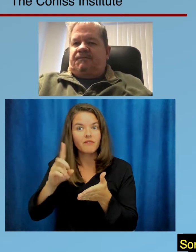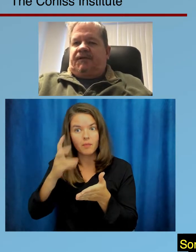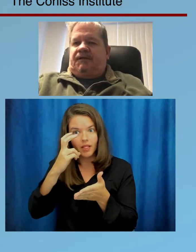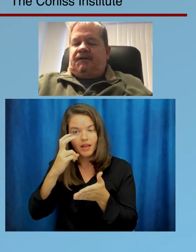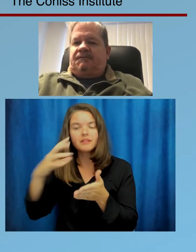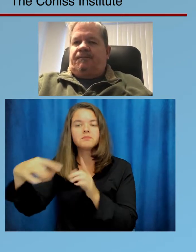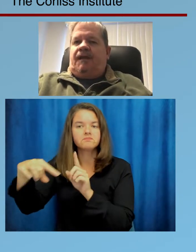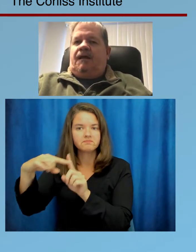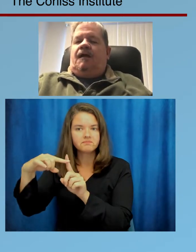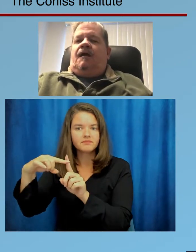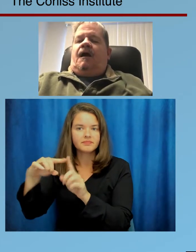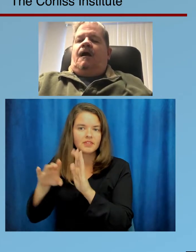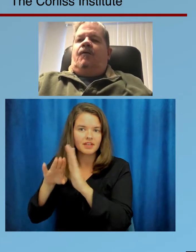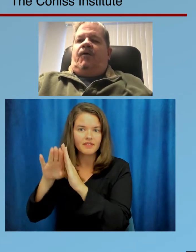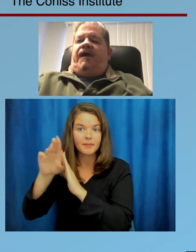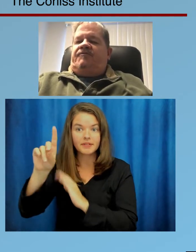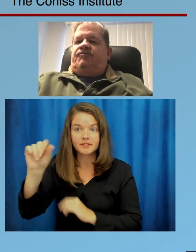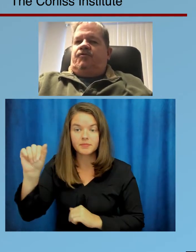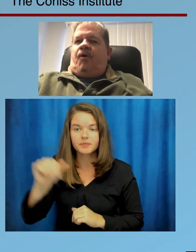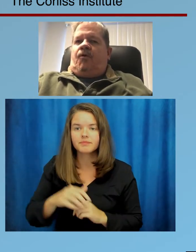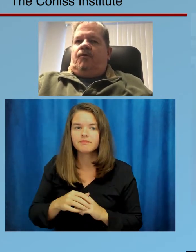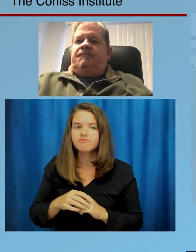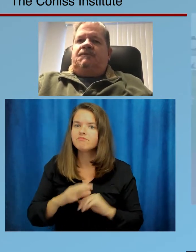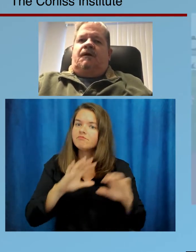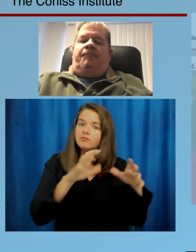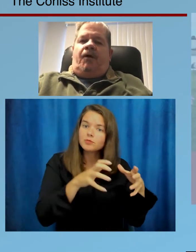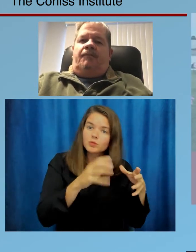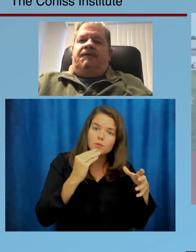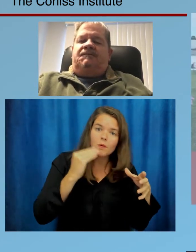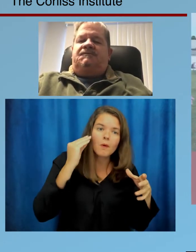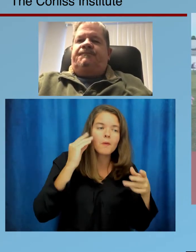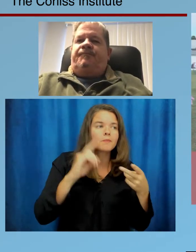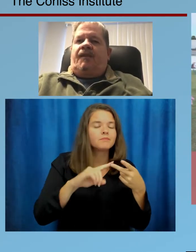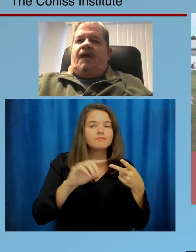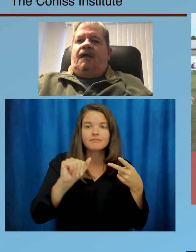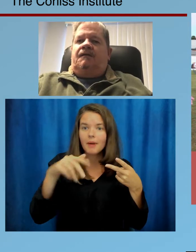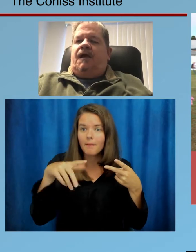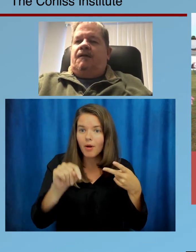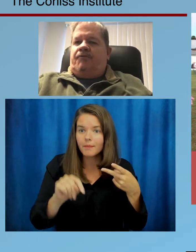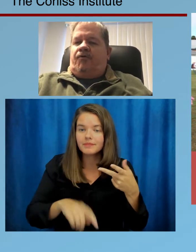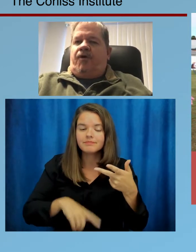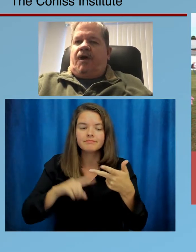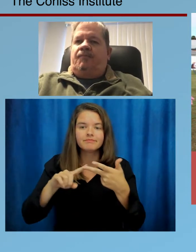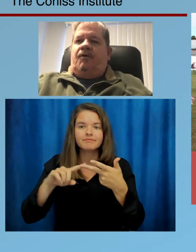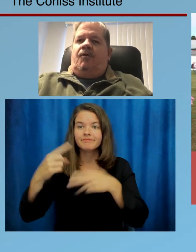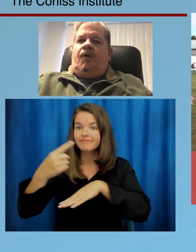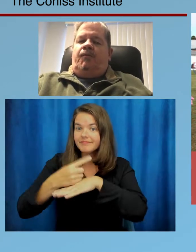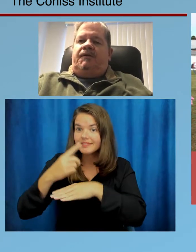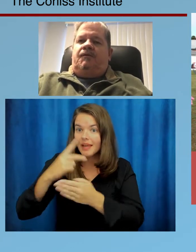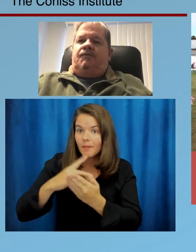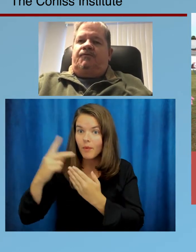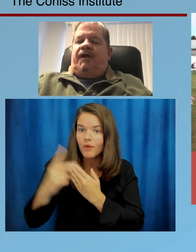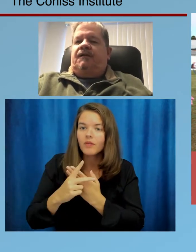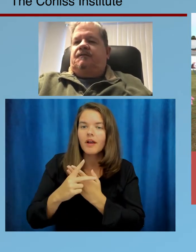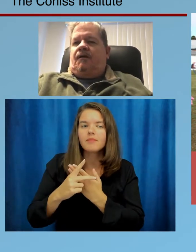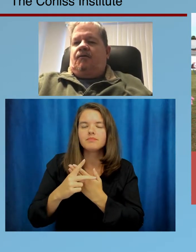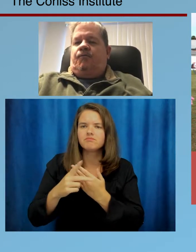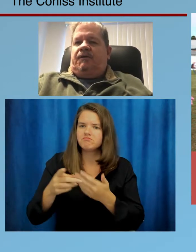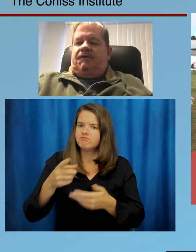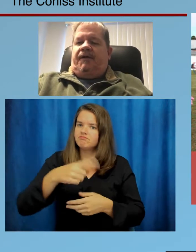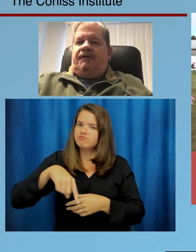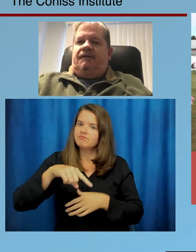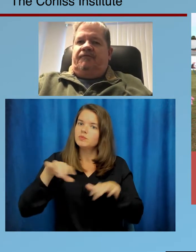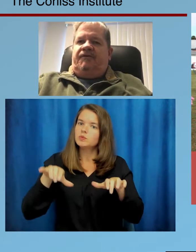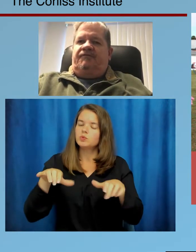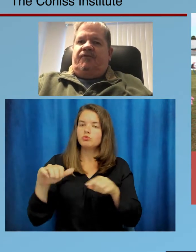developmental disability. We have group homes, apartments, and day program where we do training to help